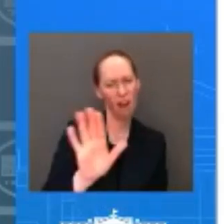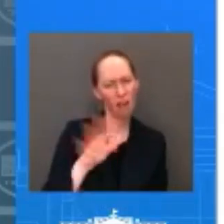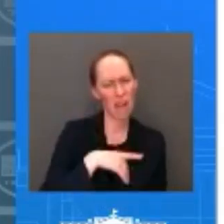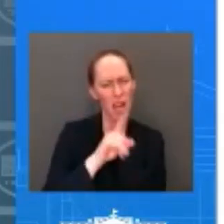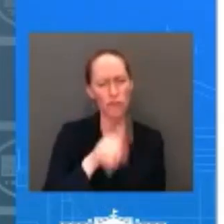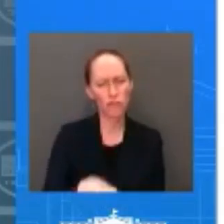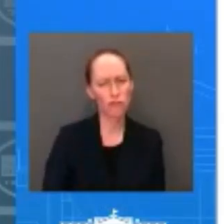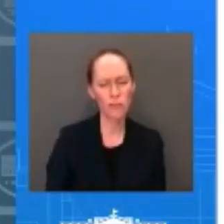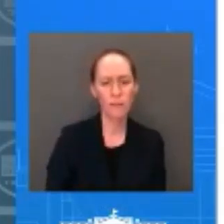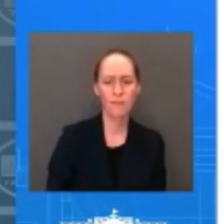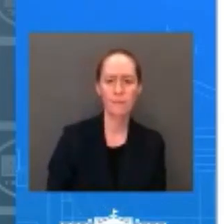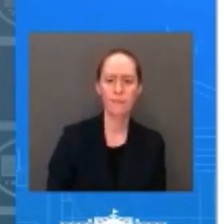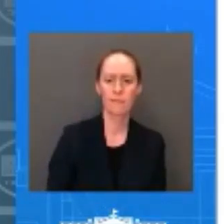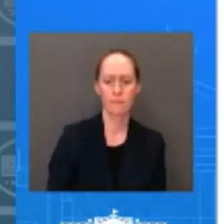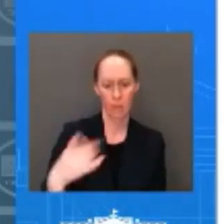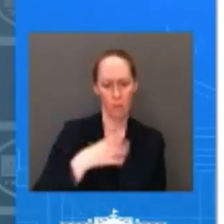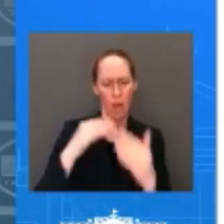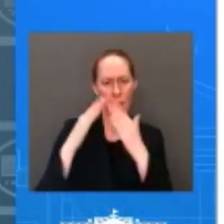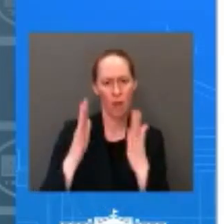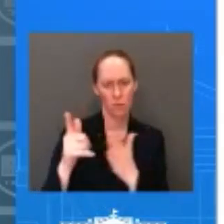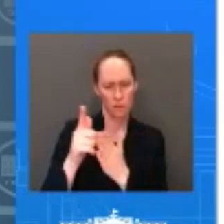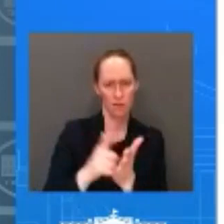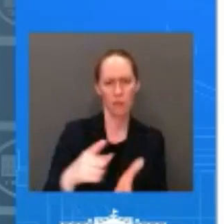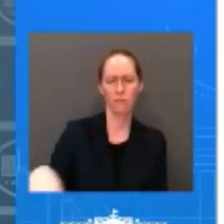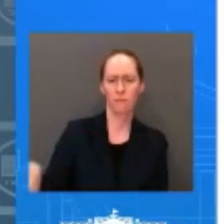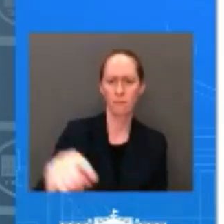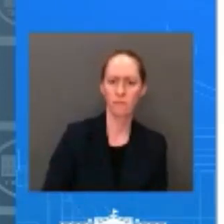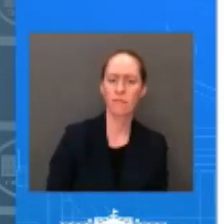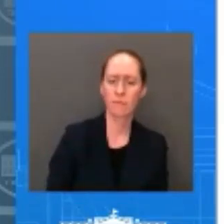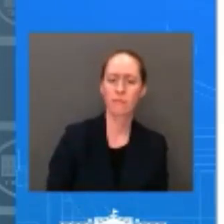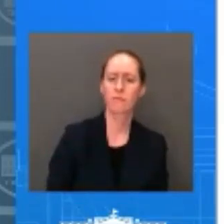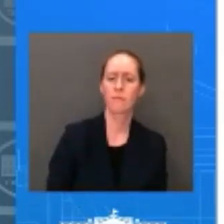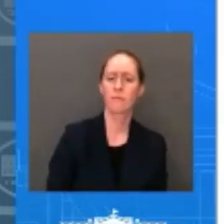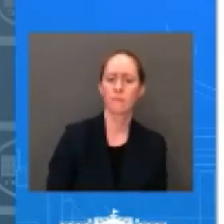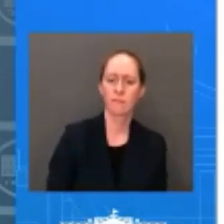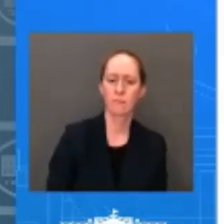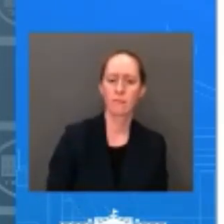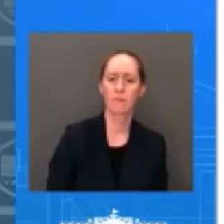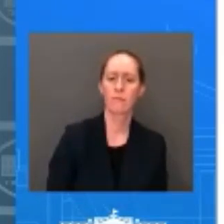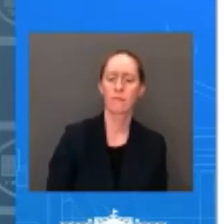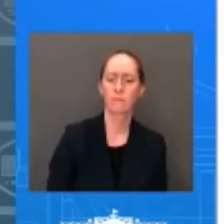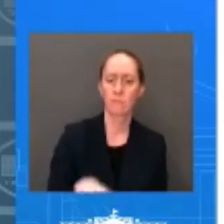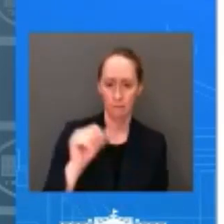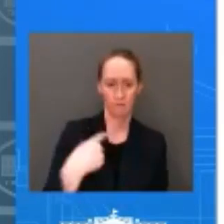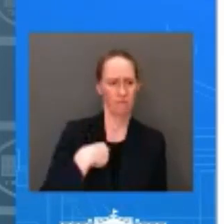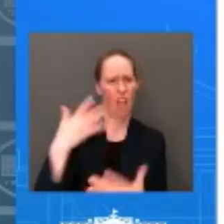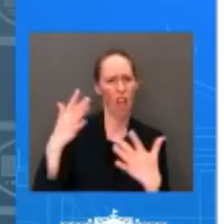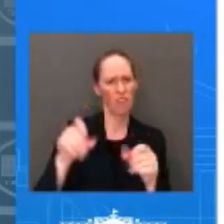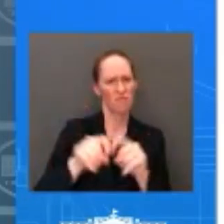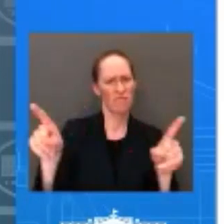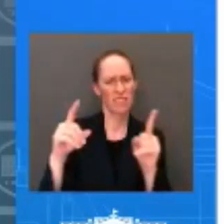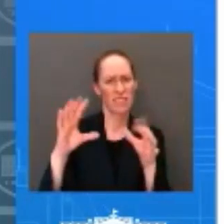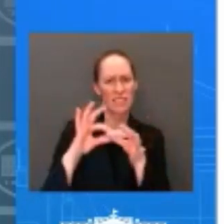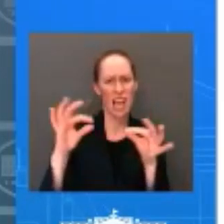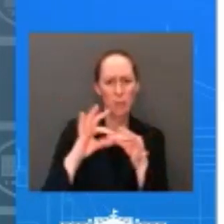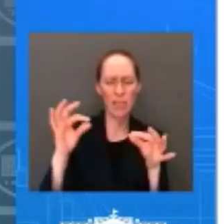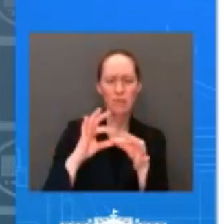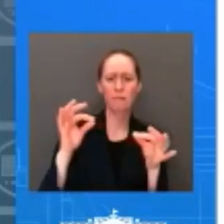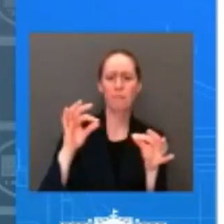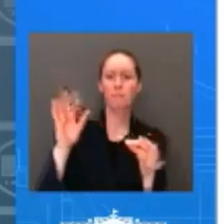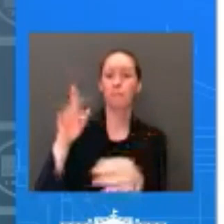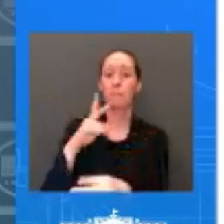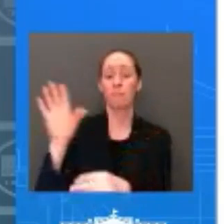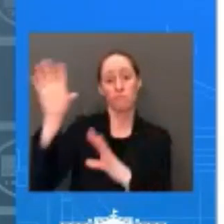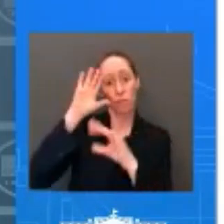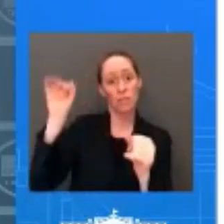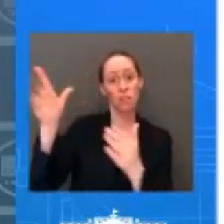gonna refer you to the statements that you've received from his personal lawyer. I'm gonna refer you to the 45 minutes of conversation